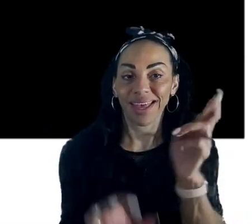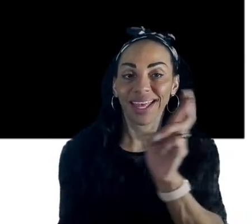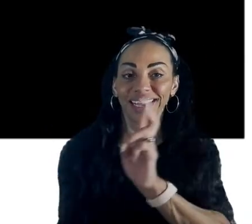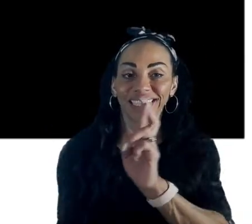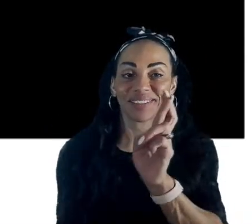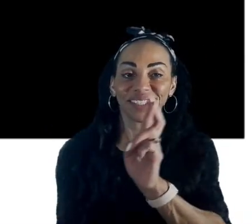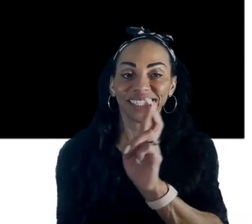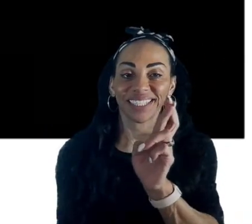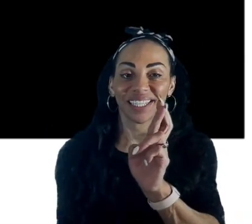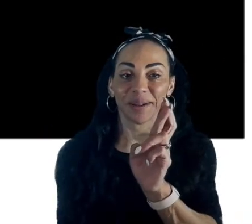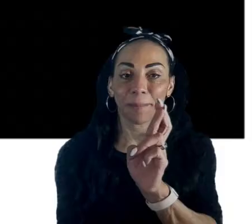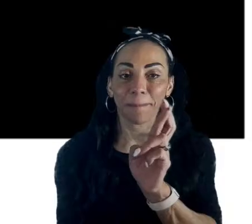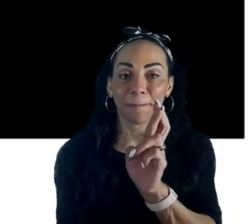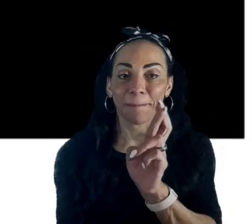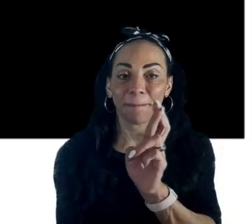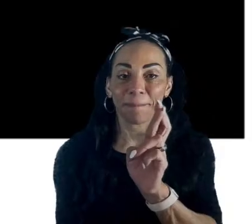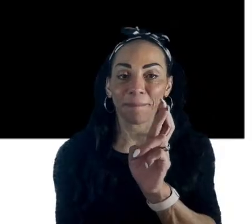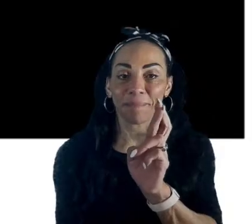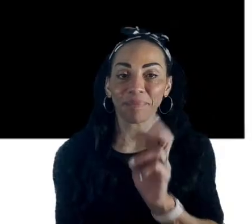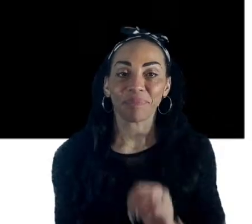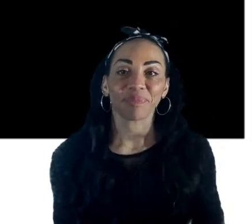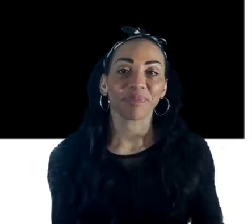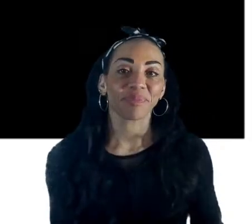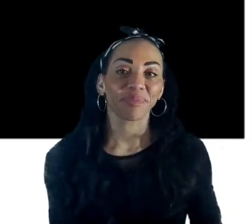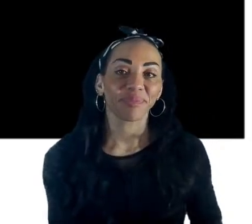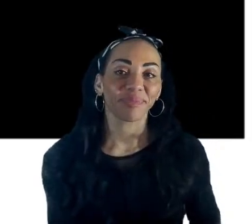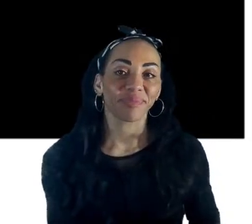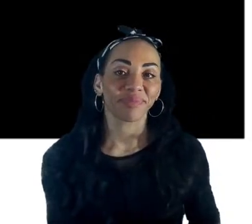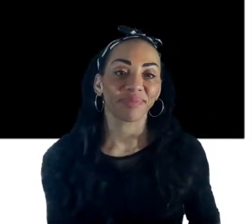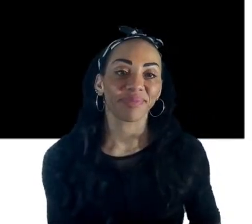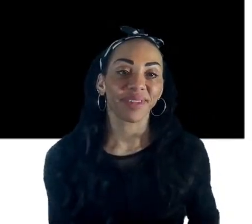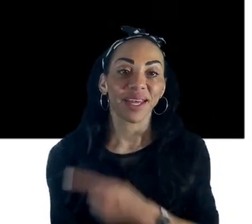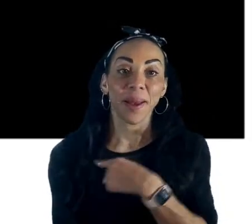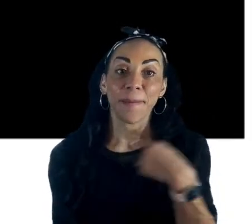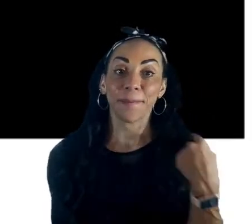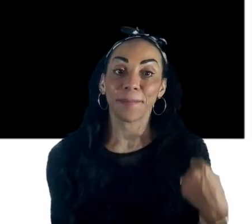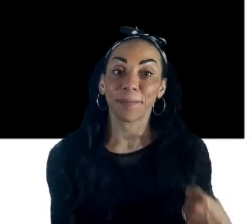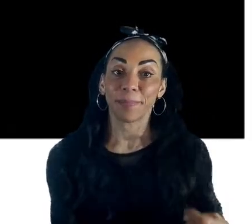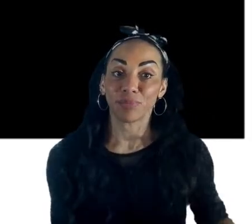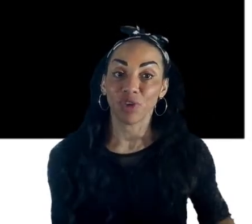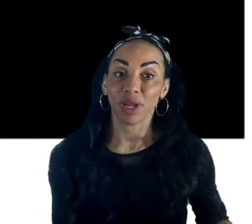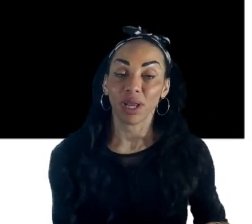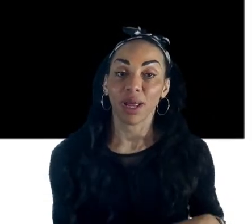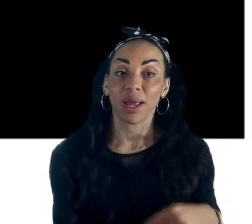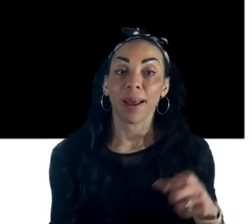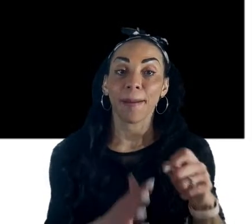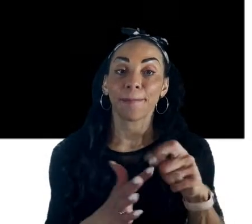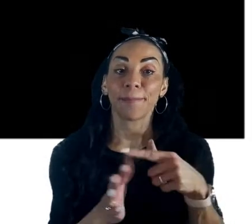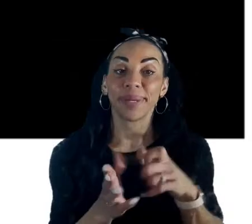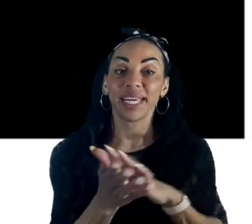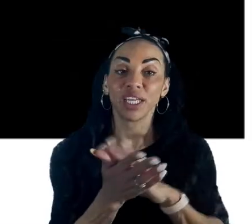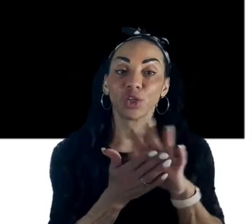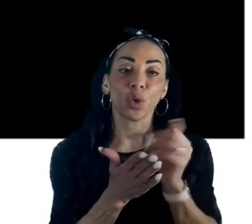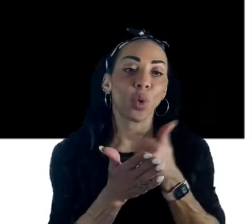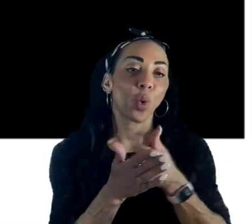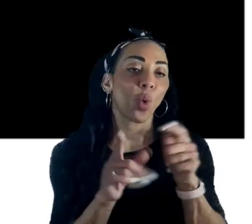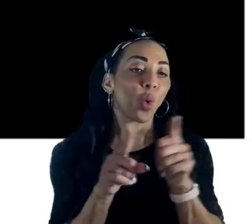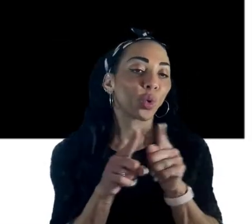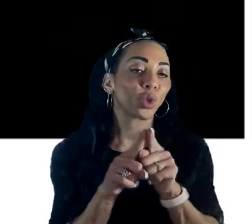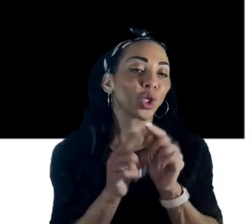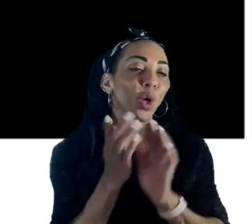a peach in China is also a symbol of youth. So it felt like